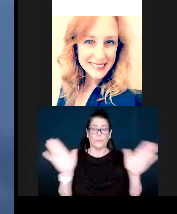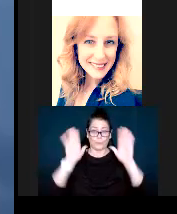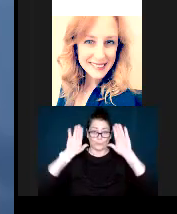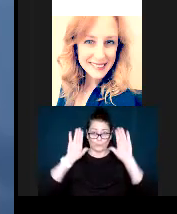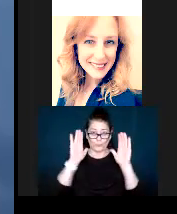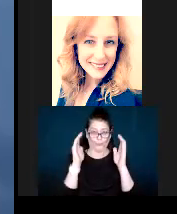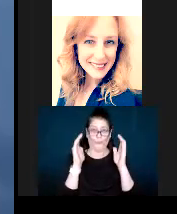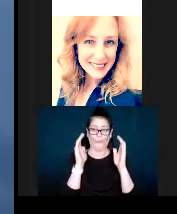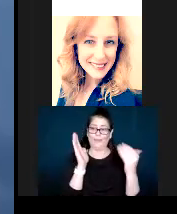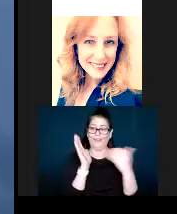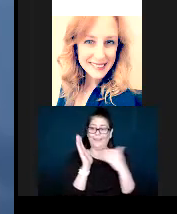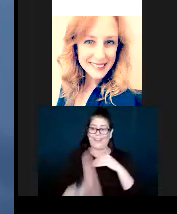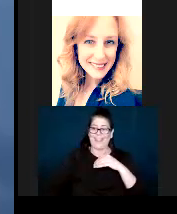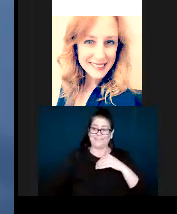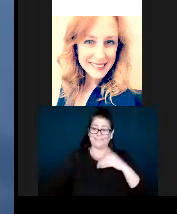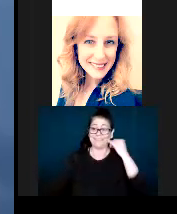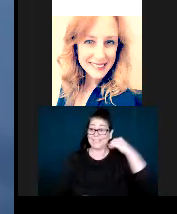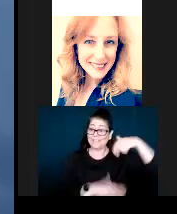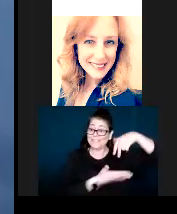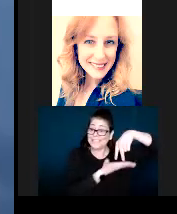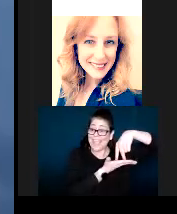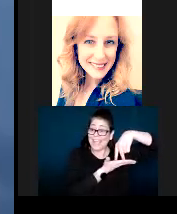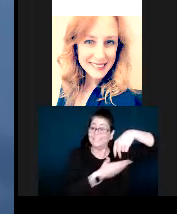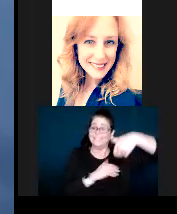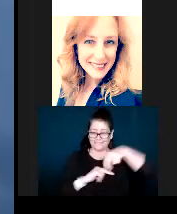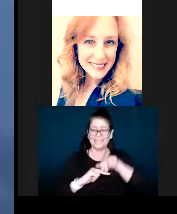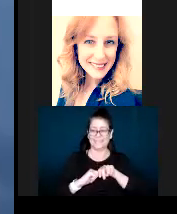you're standing, you can sit down.